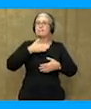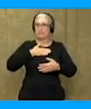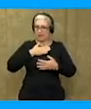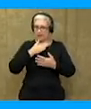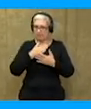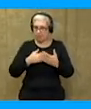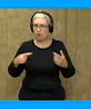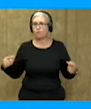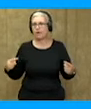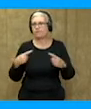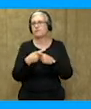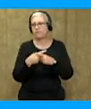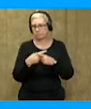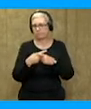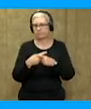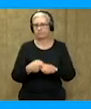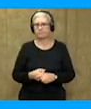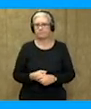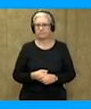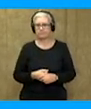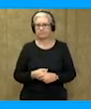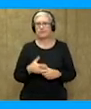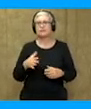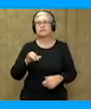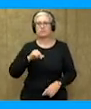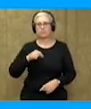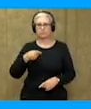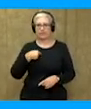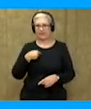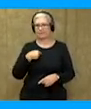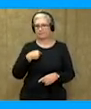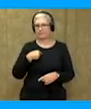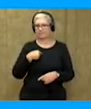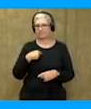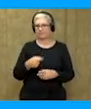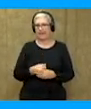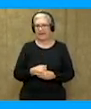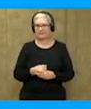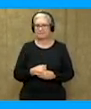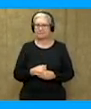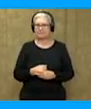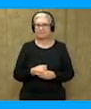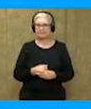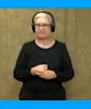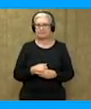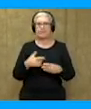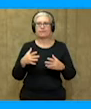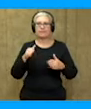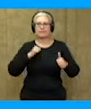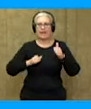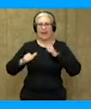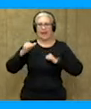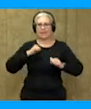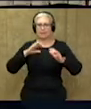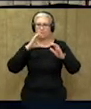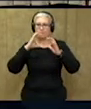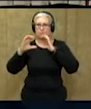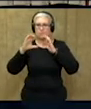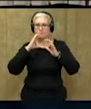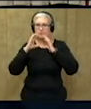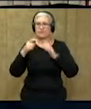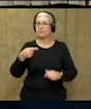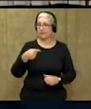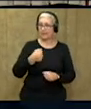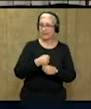in whatever the conflict is by making those I statements in there. So see how this active communication and using those I